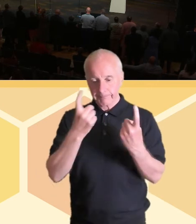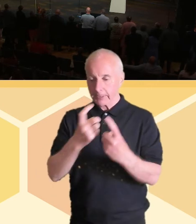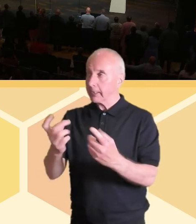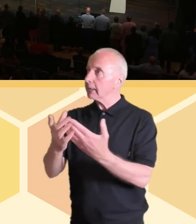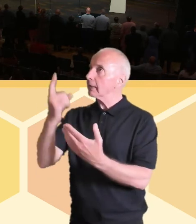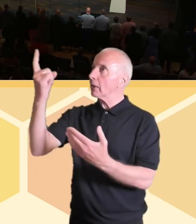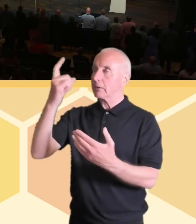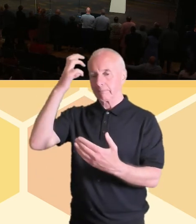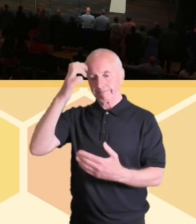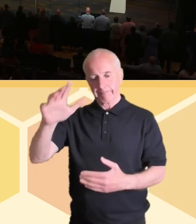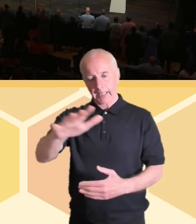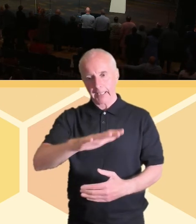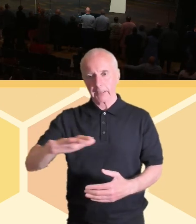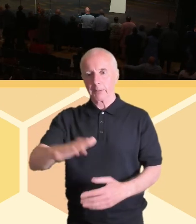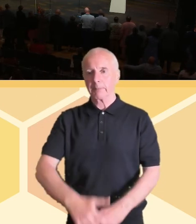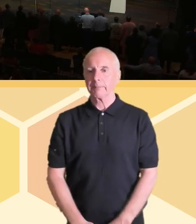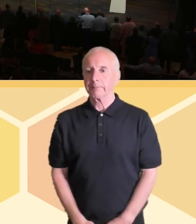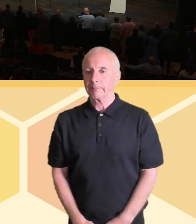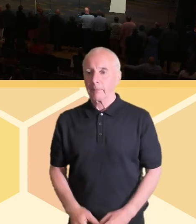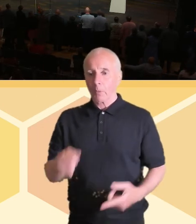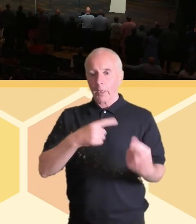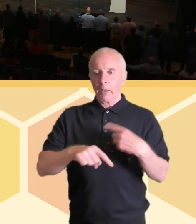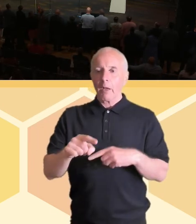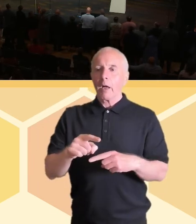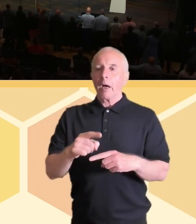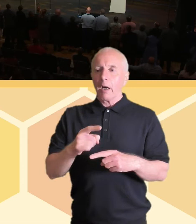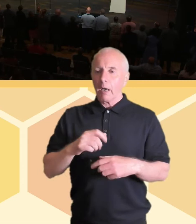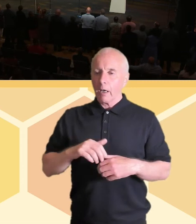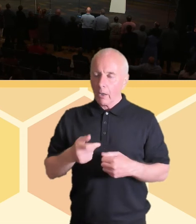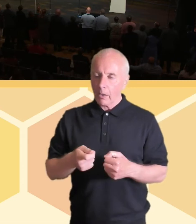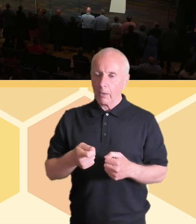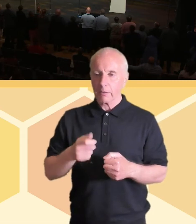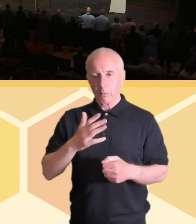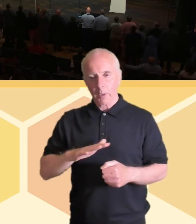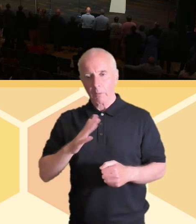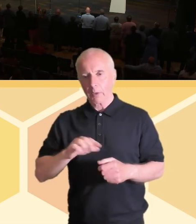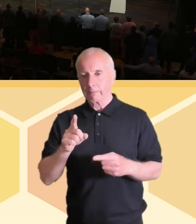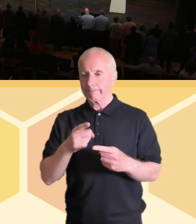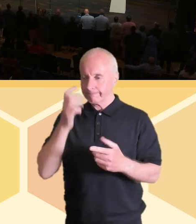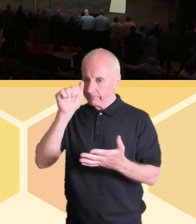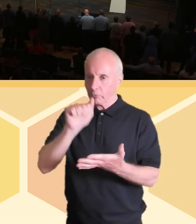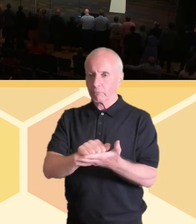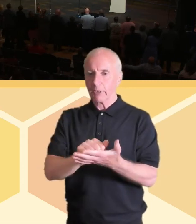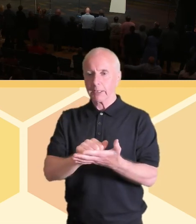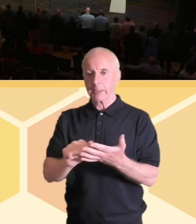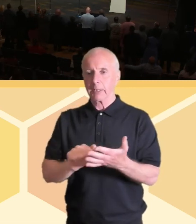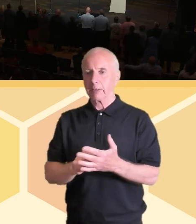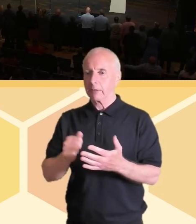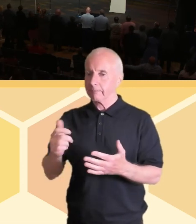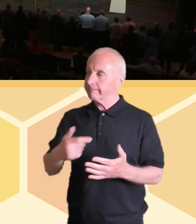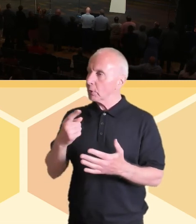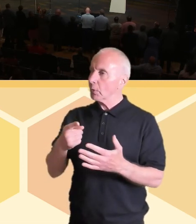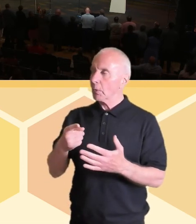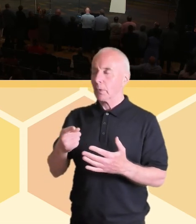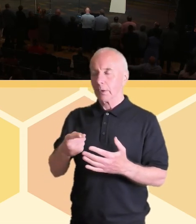God's kingdom. We will hunger and thirst after righteousness, confronting evil and